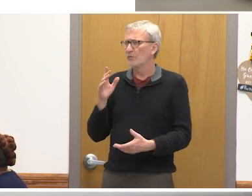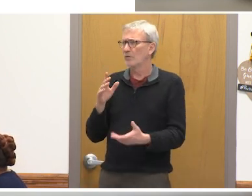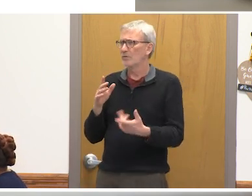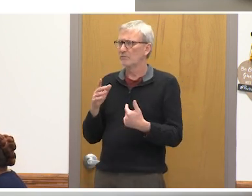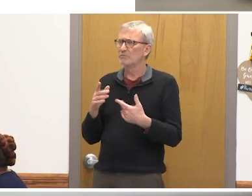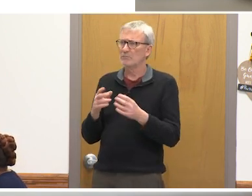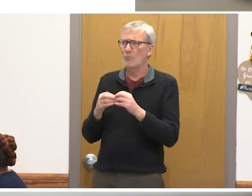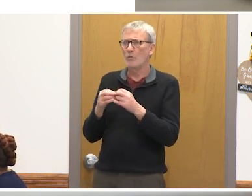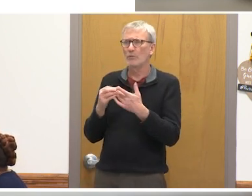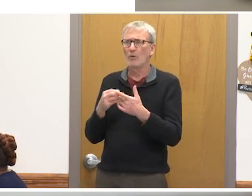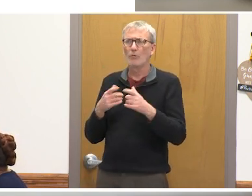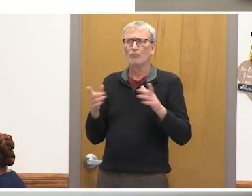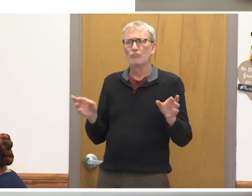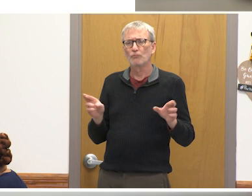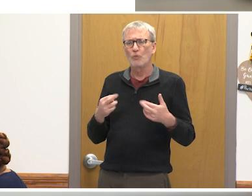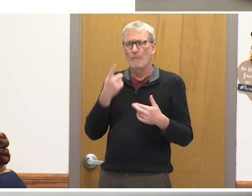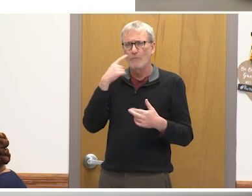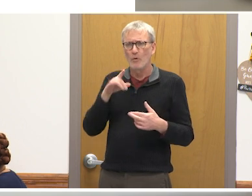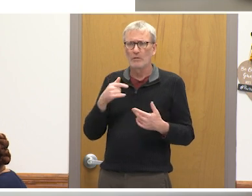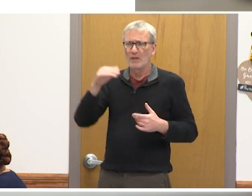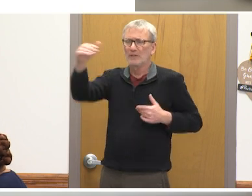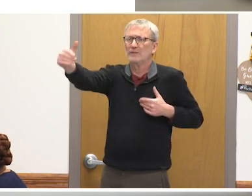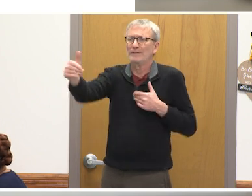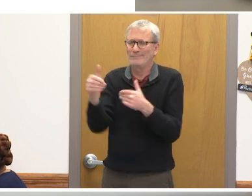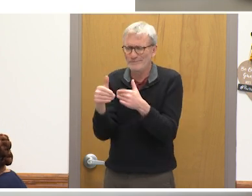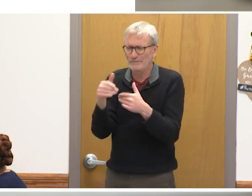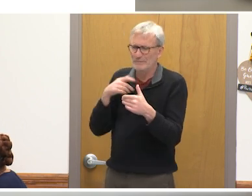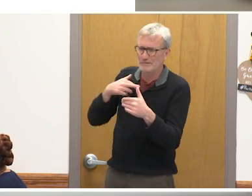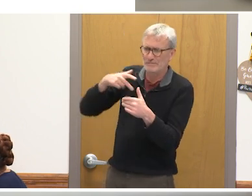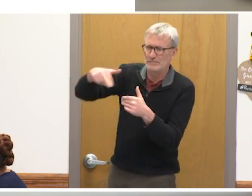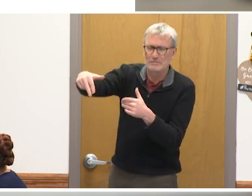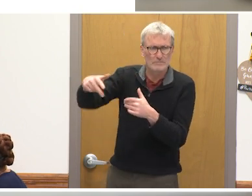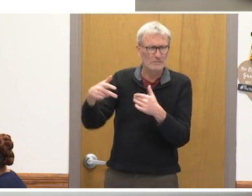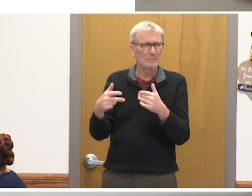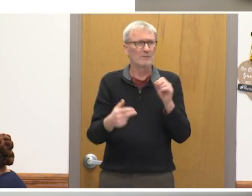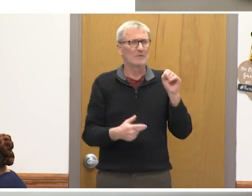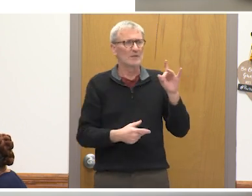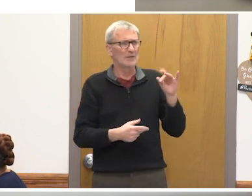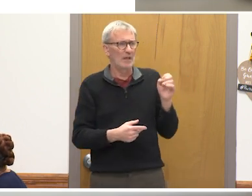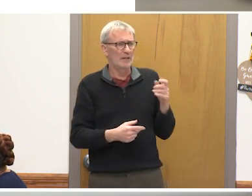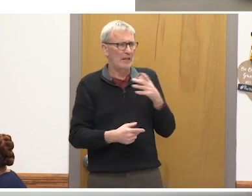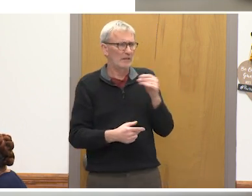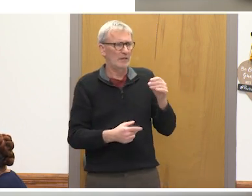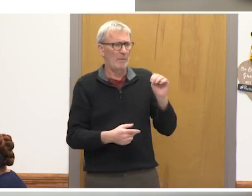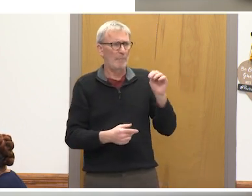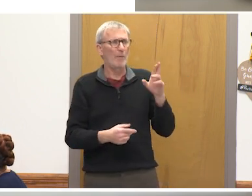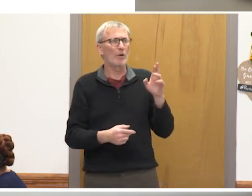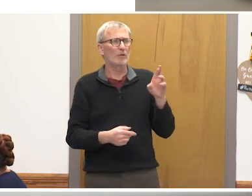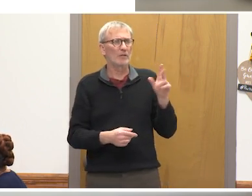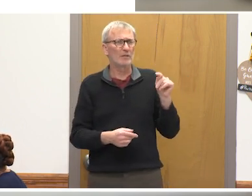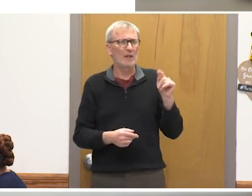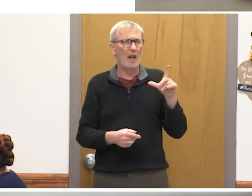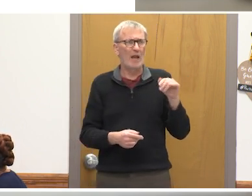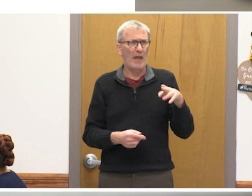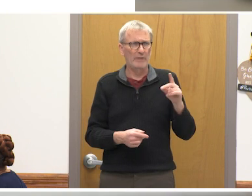pedestrian crossing distance on the side street as well, and helps with those Mertland crossings.